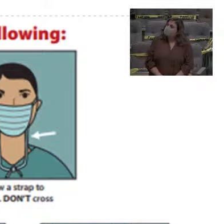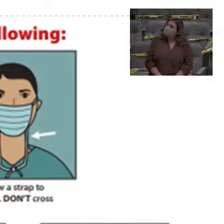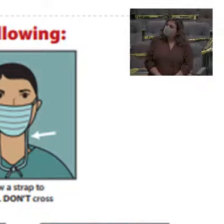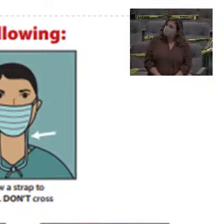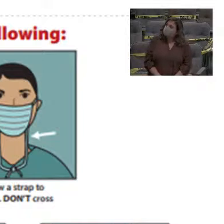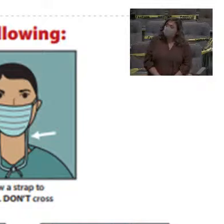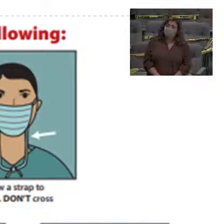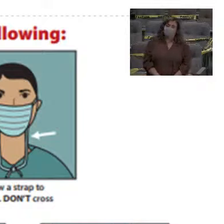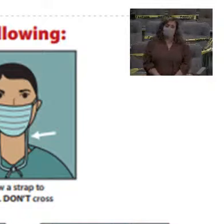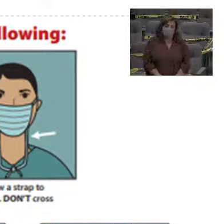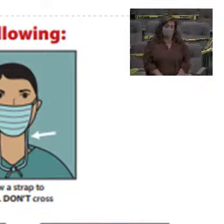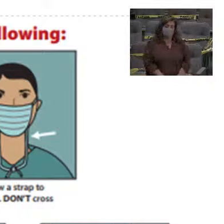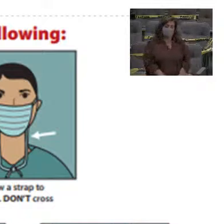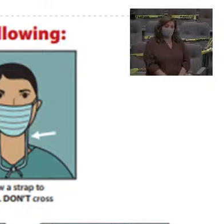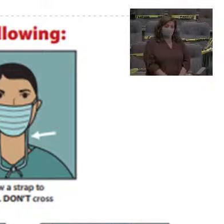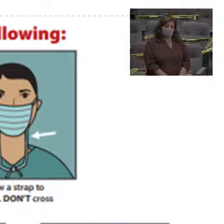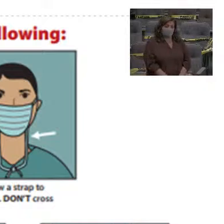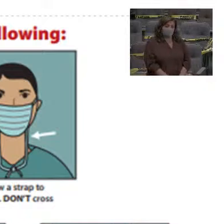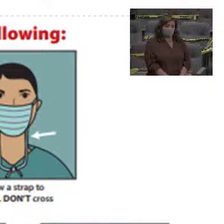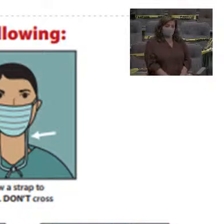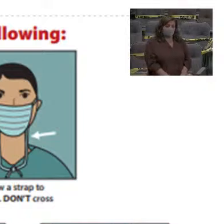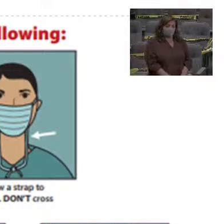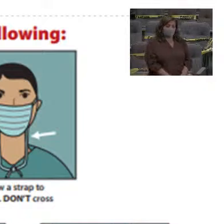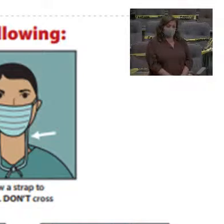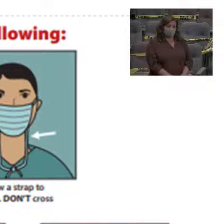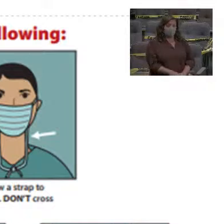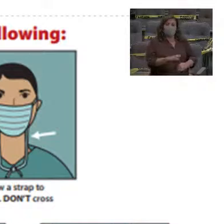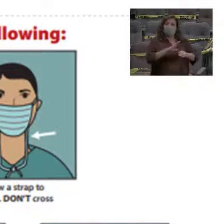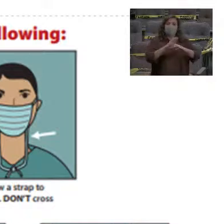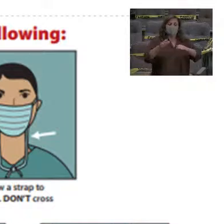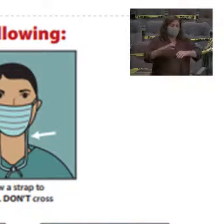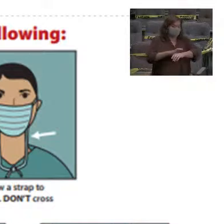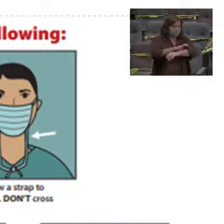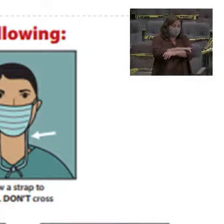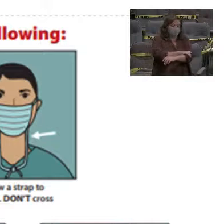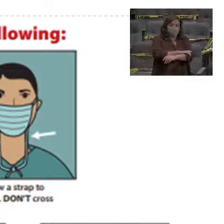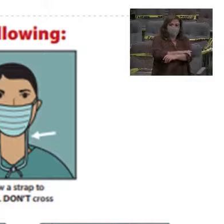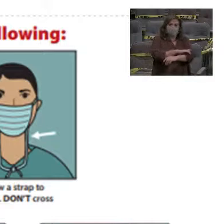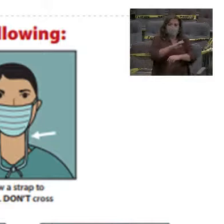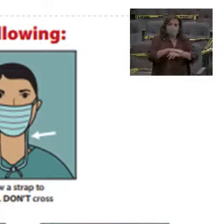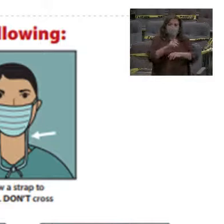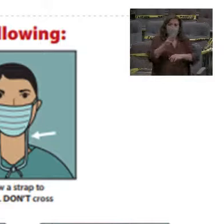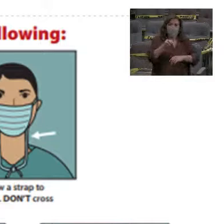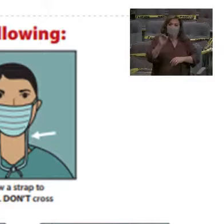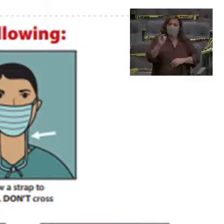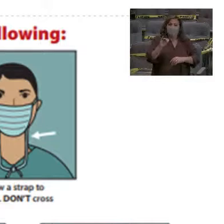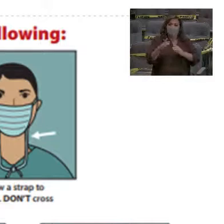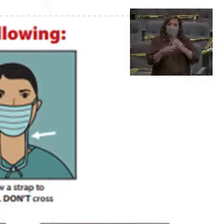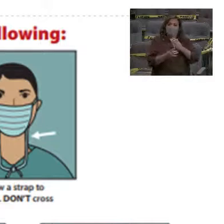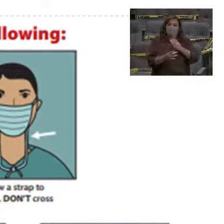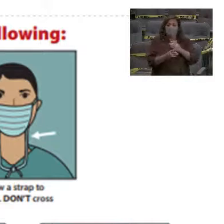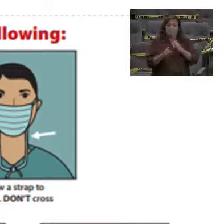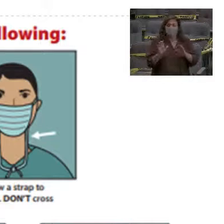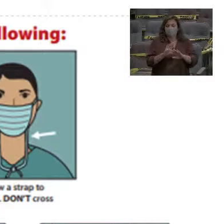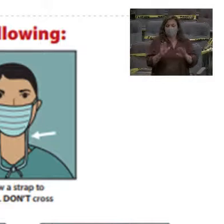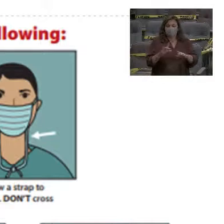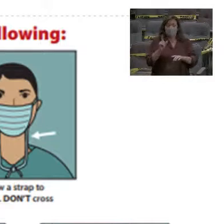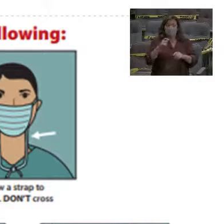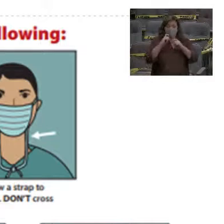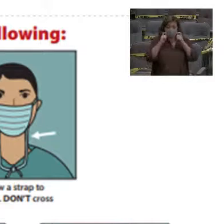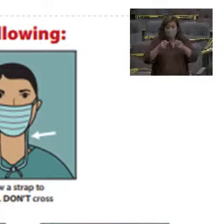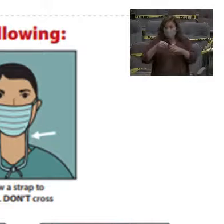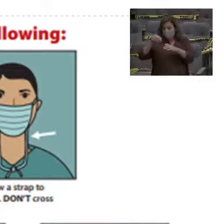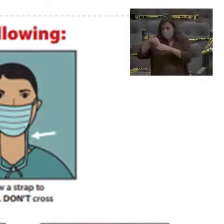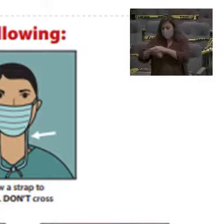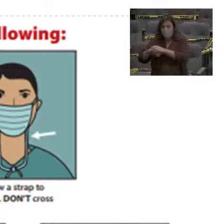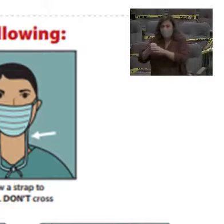Another thing is don't wear a face mask and have it hanging on your arm as a matter of convenience. If you have to take it off, put it